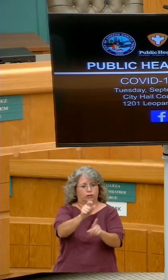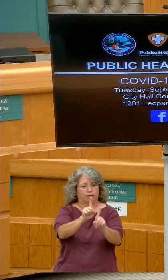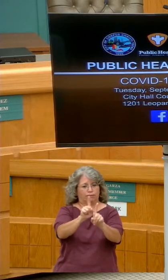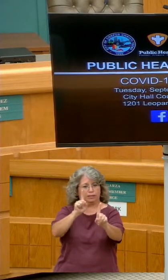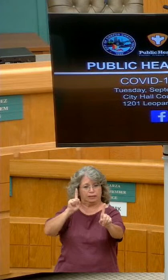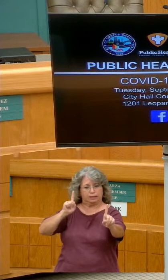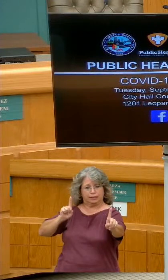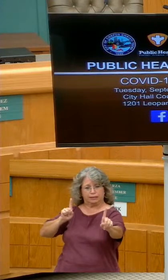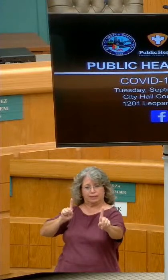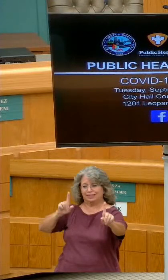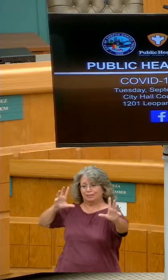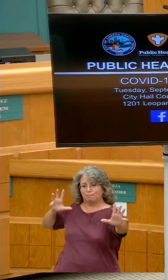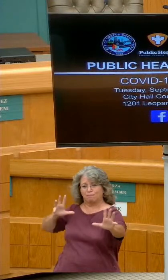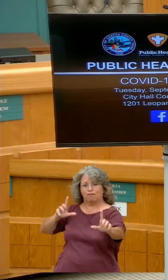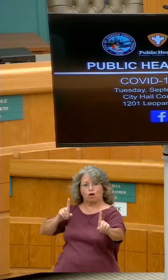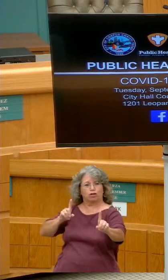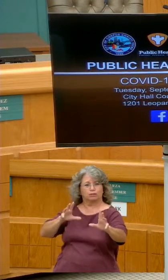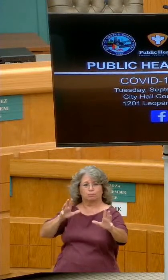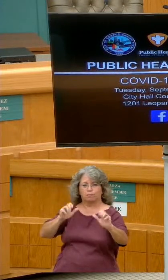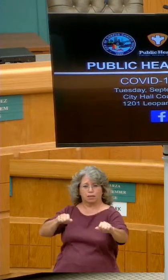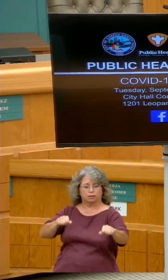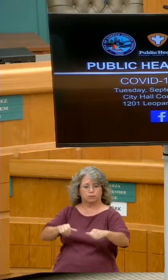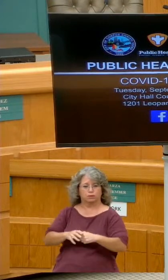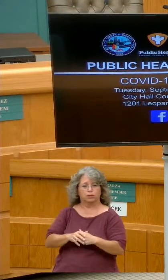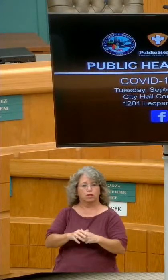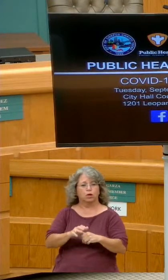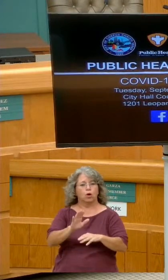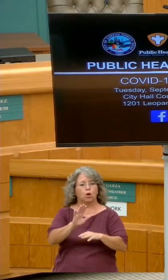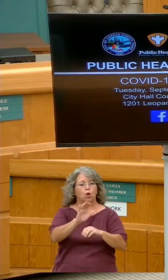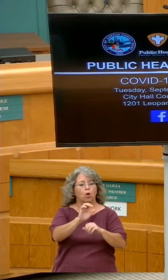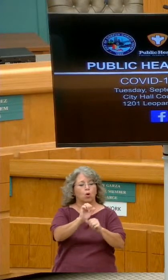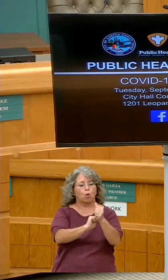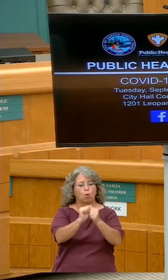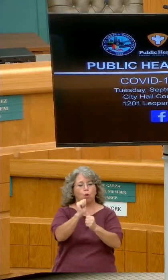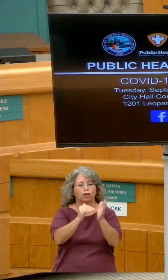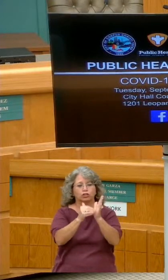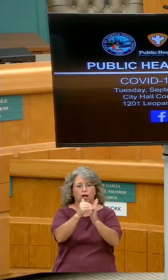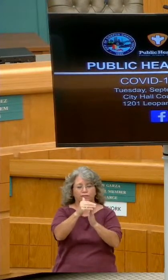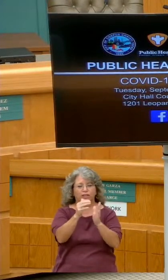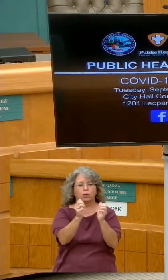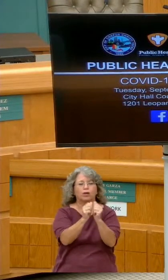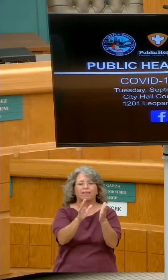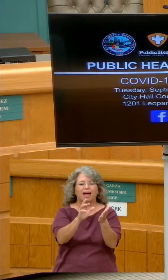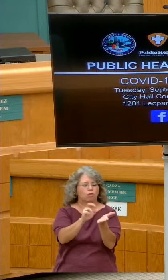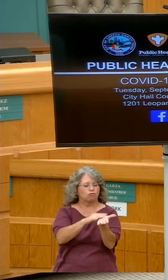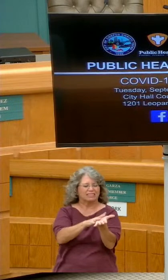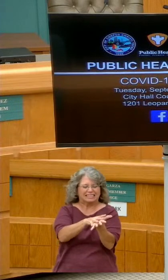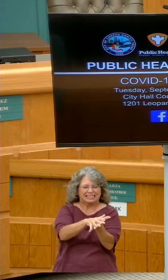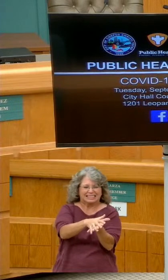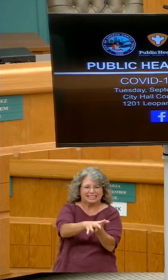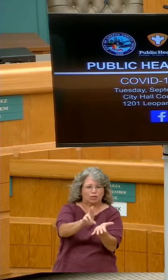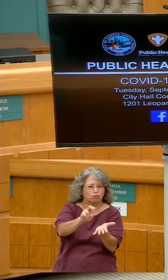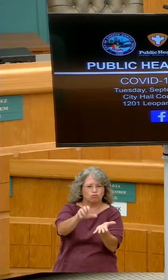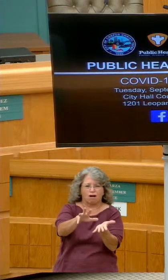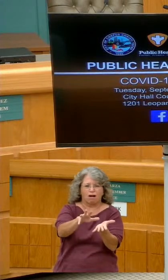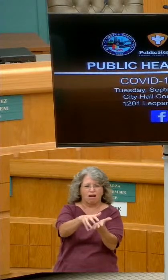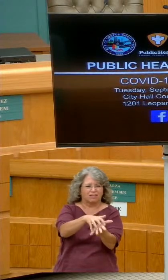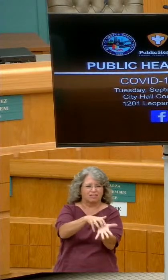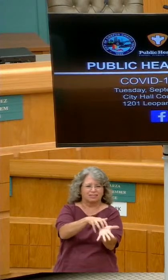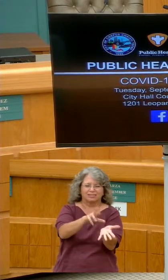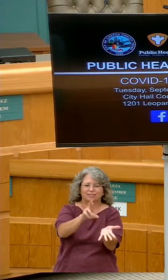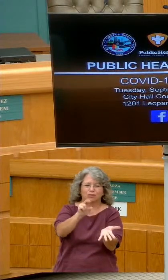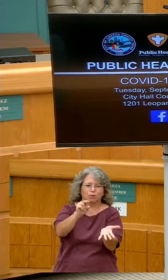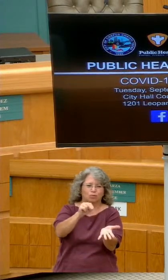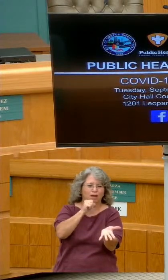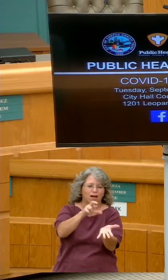can also wash your hands often without making them raw. I've seen some people that they wash their hands so often that their hands are